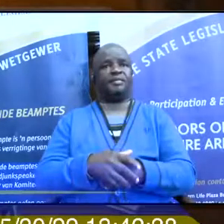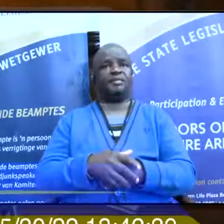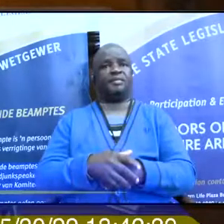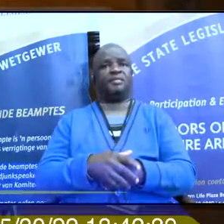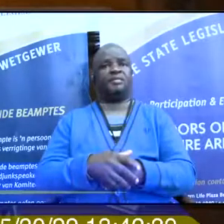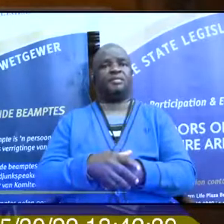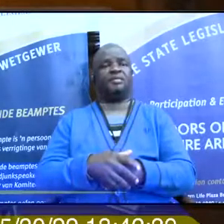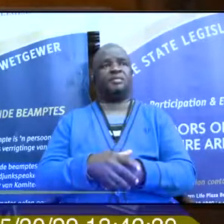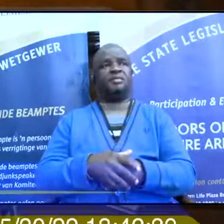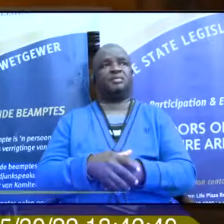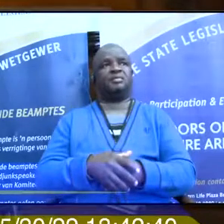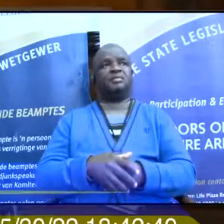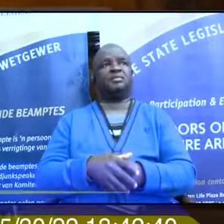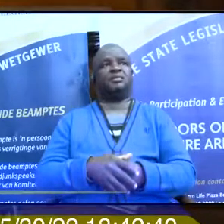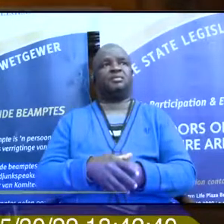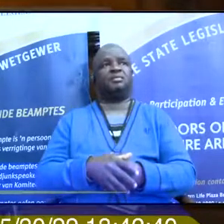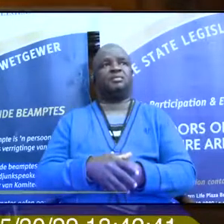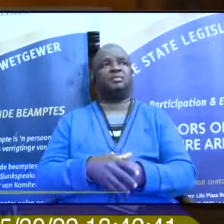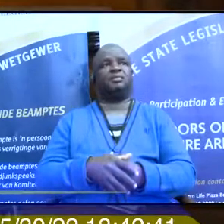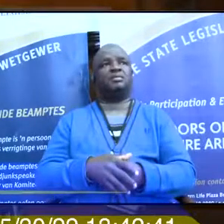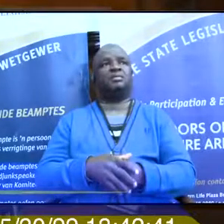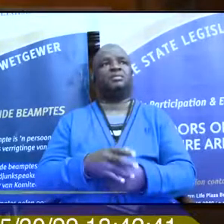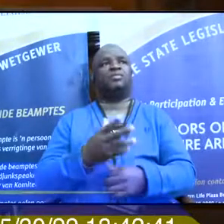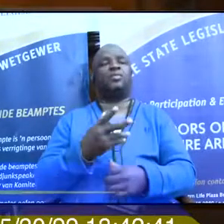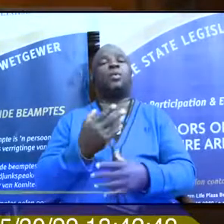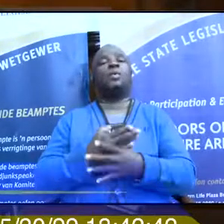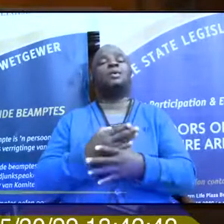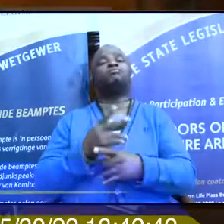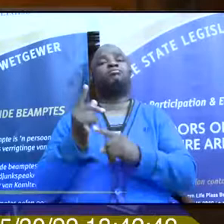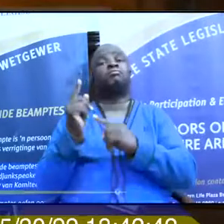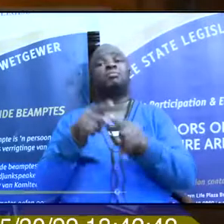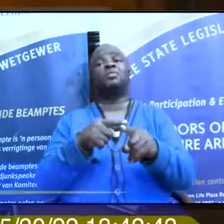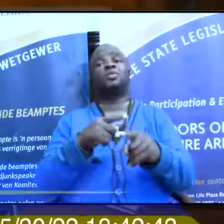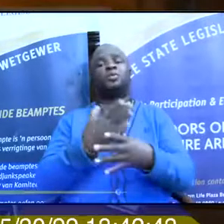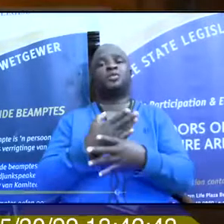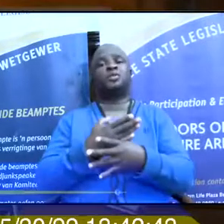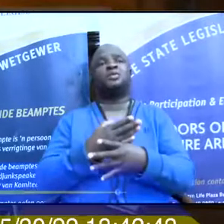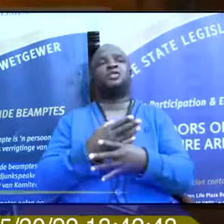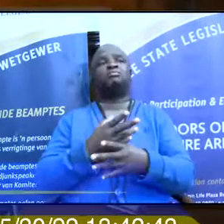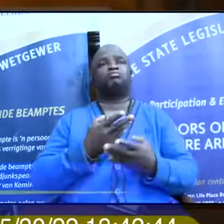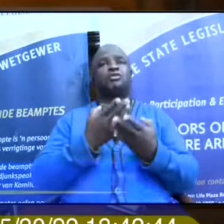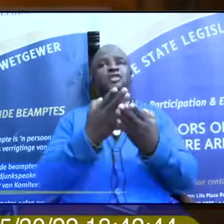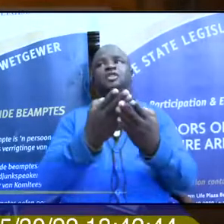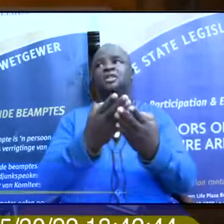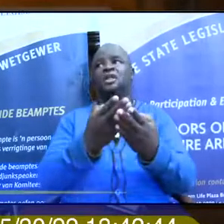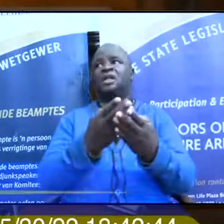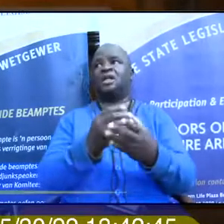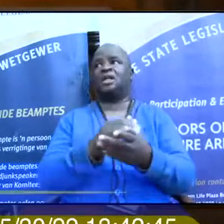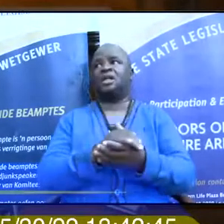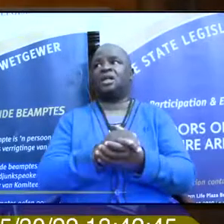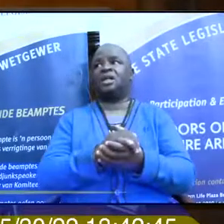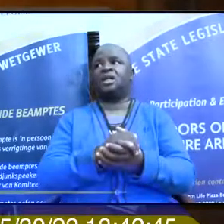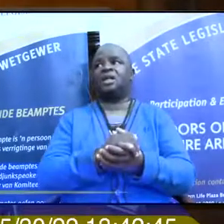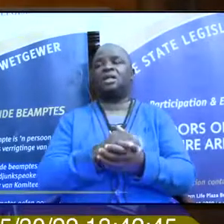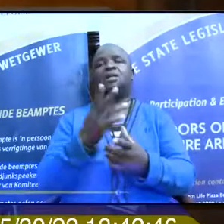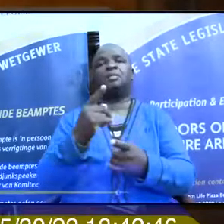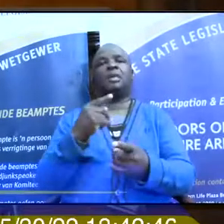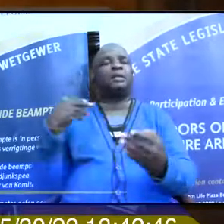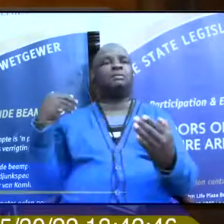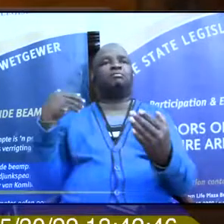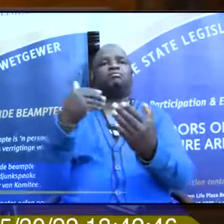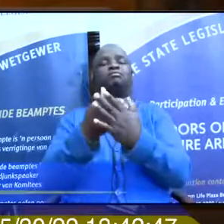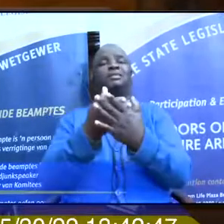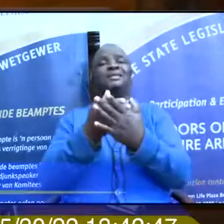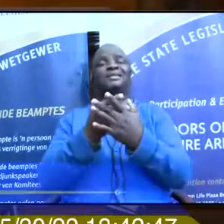they were forced to come to work to serve us but they've never been yet recognized